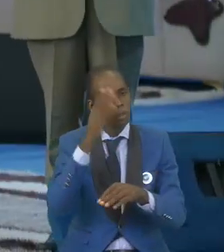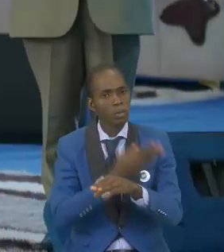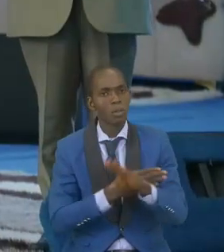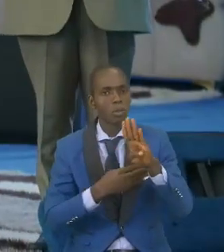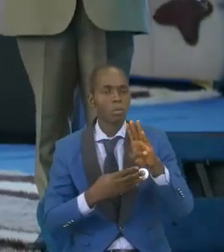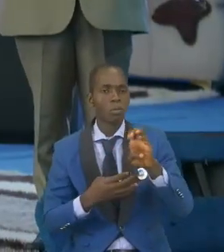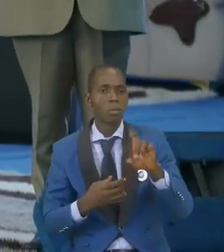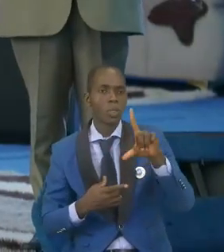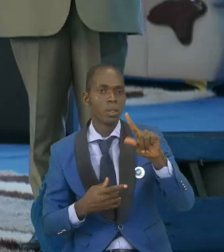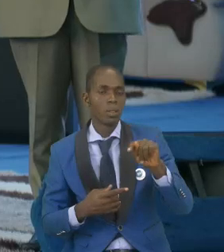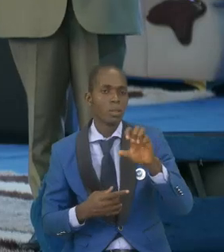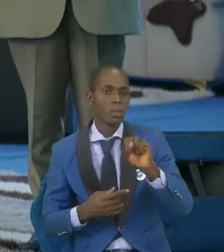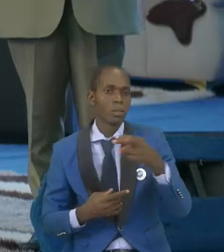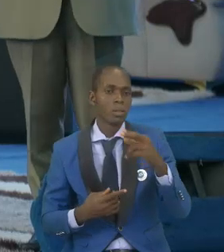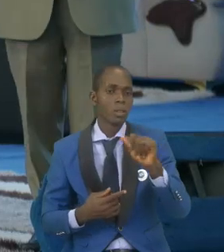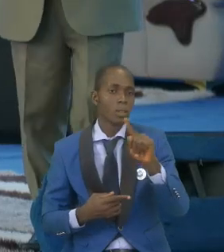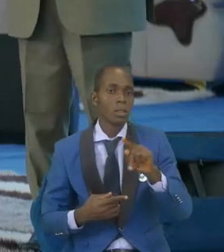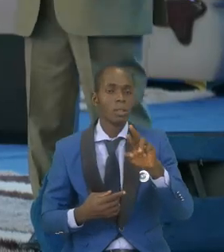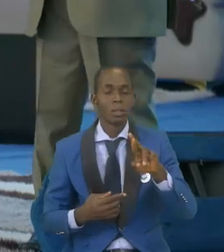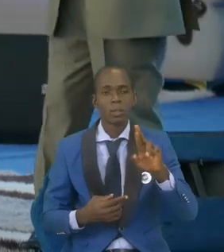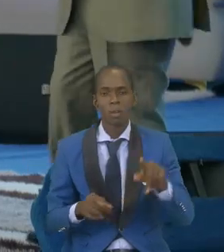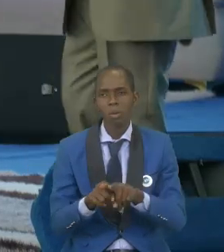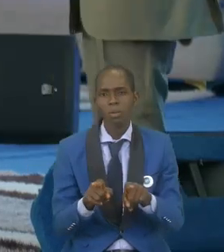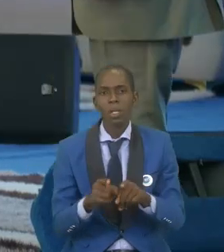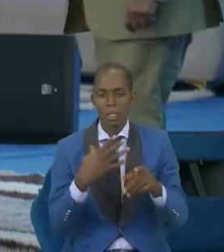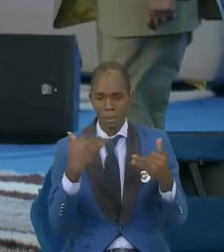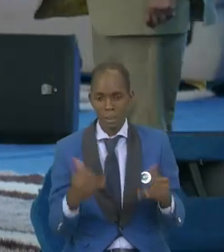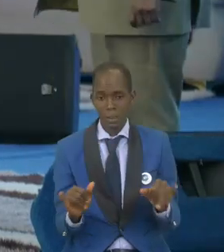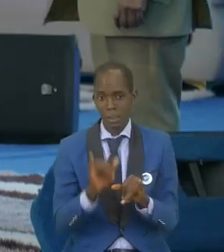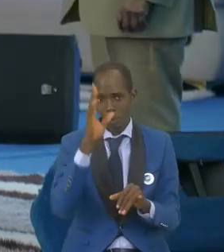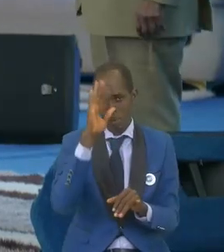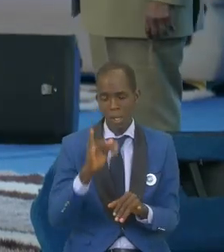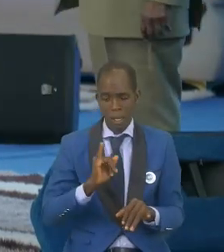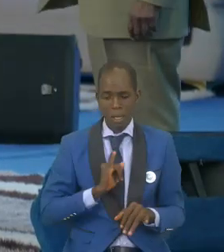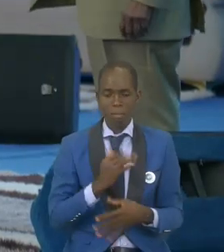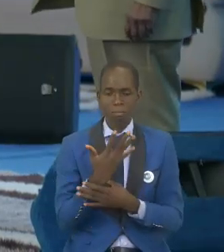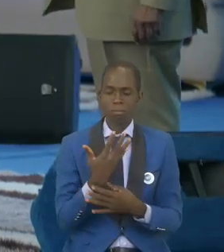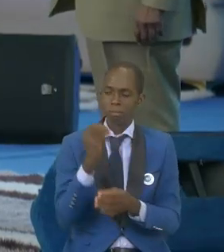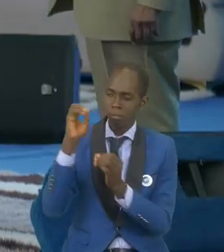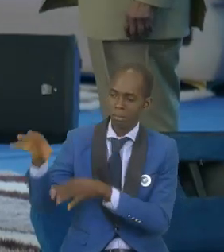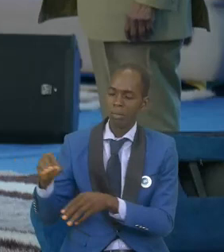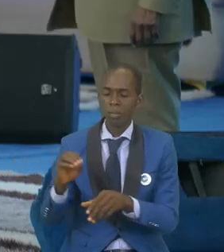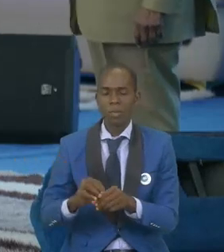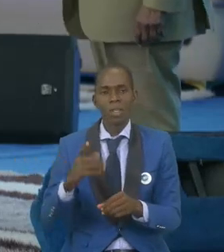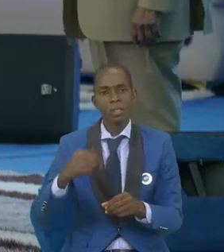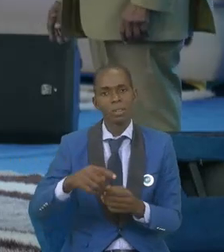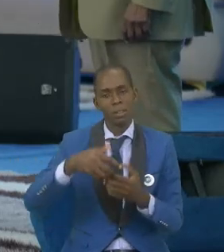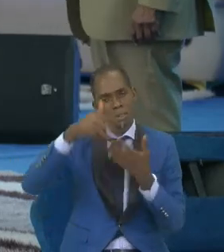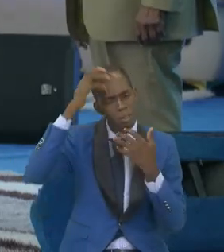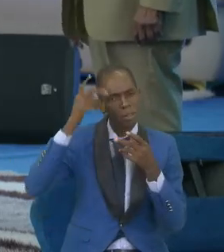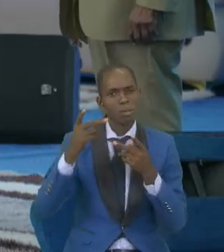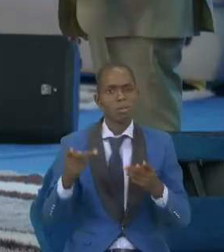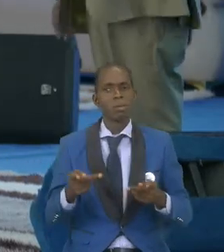be thrown into the lion's den. And Daniel, with quiet faith, confident